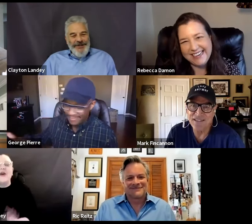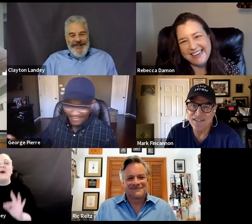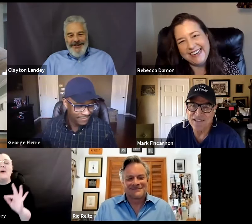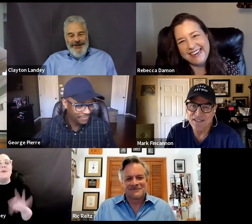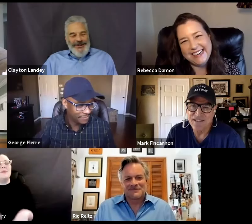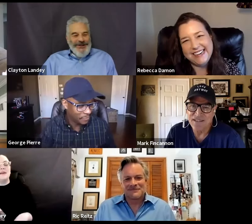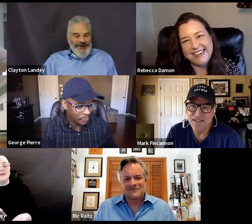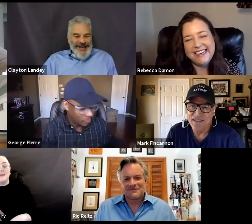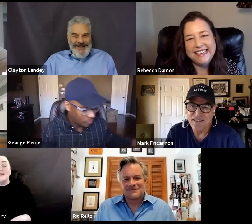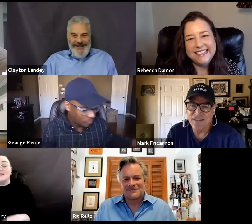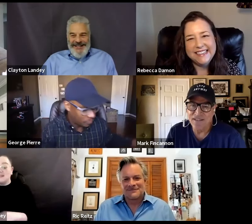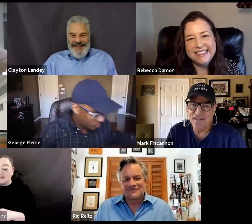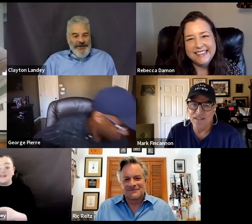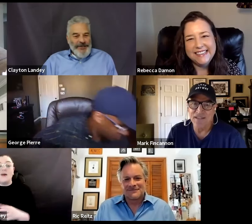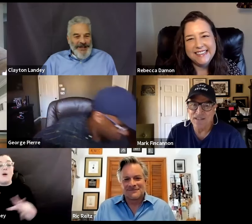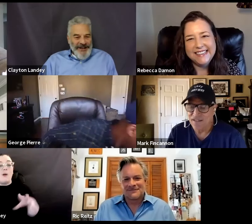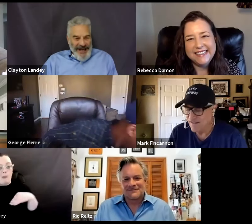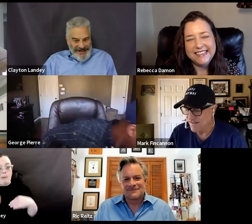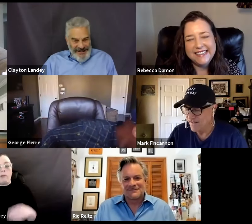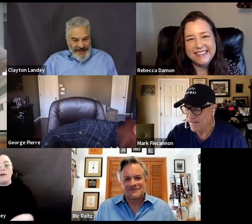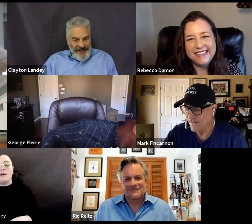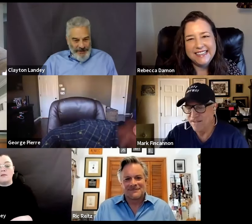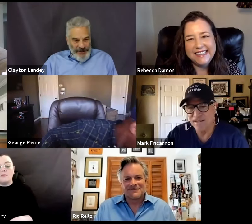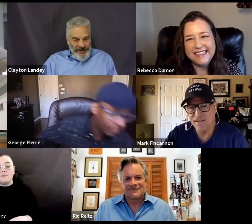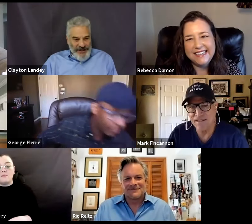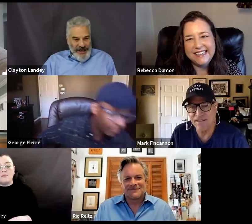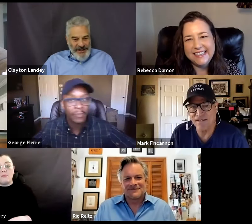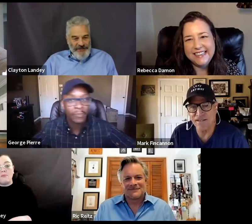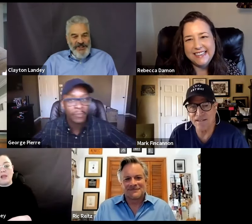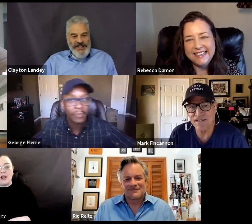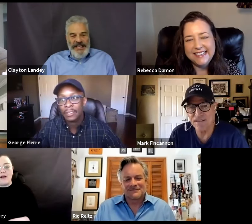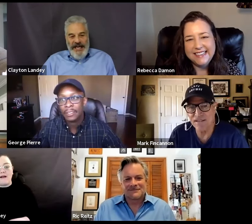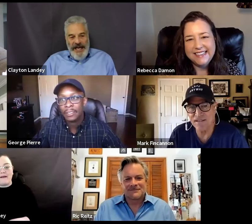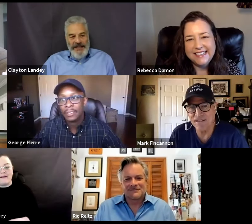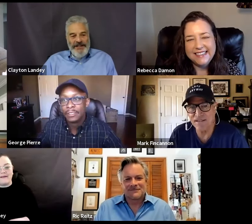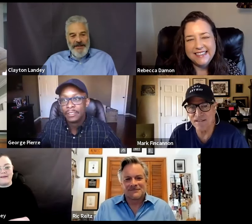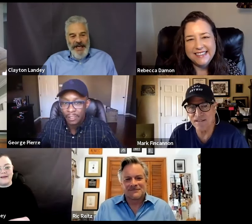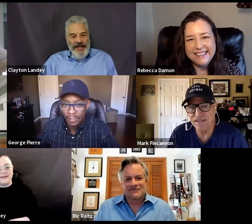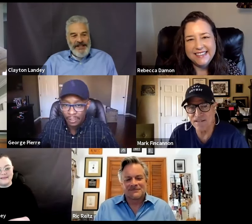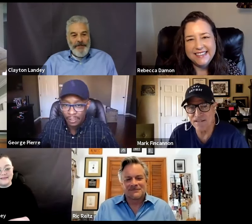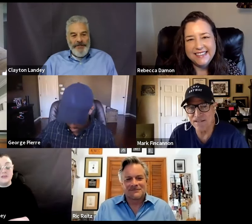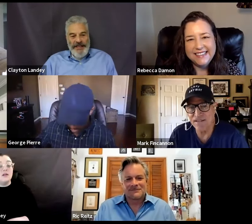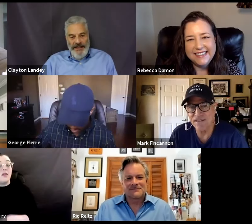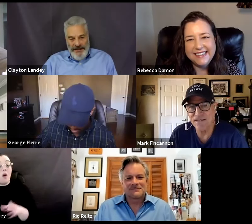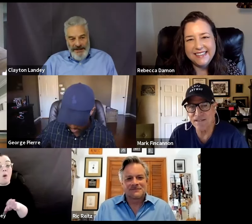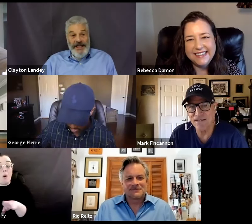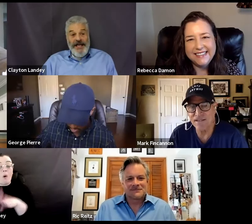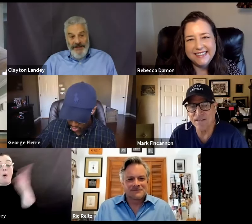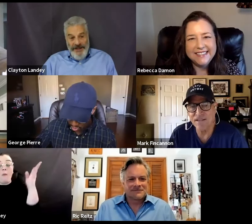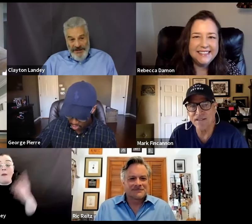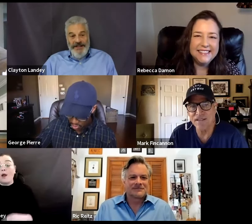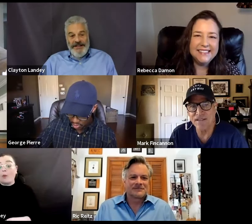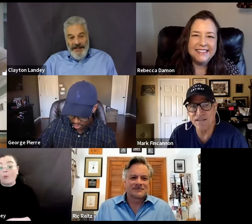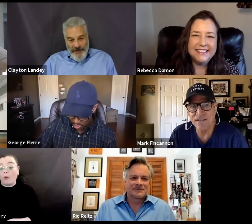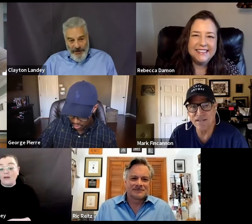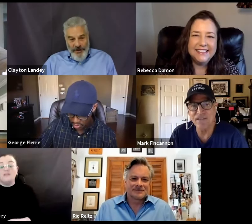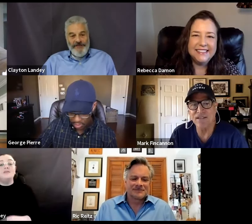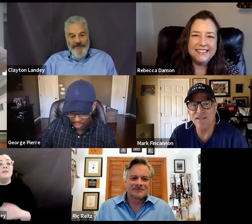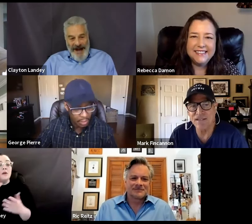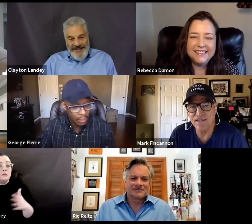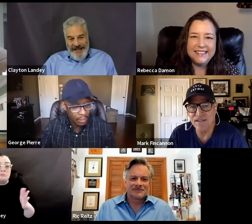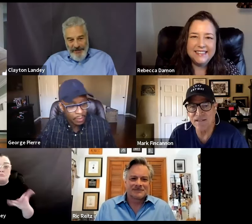Since opening their doors in 2007, Pierre Casting has had the pleasure of casting for CNN, TBS, BET, Disney,